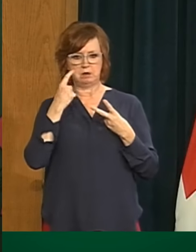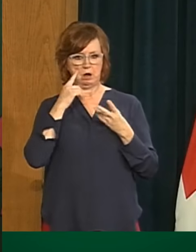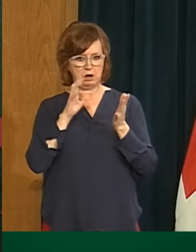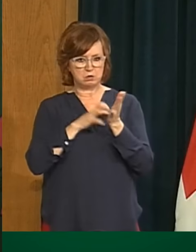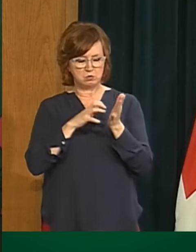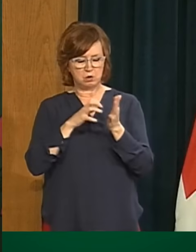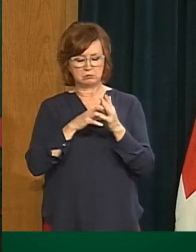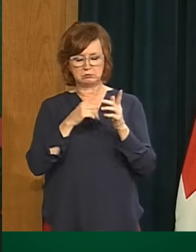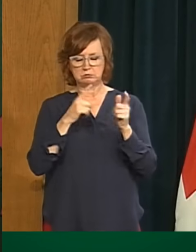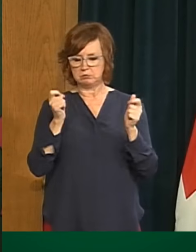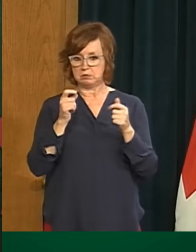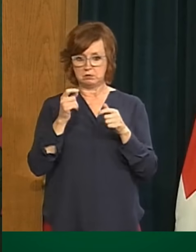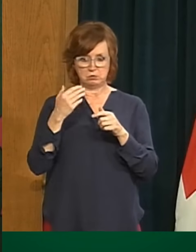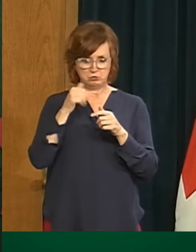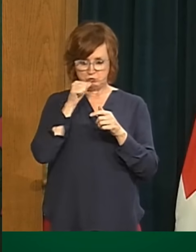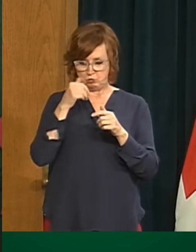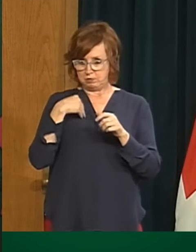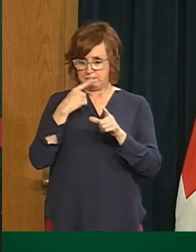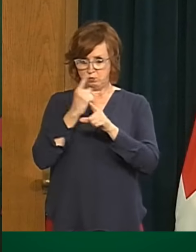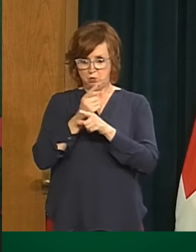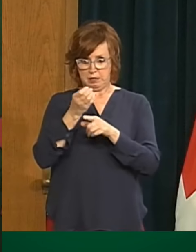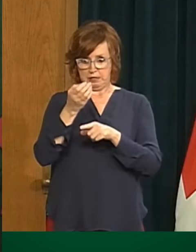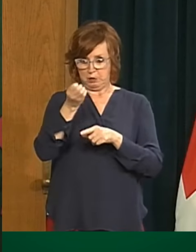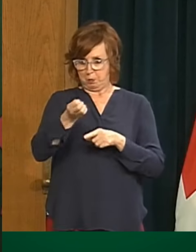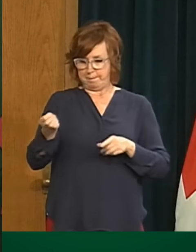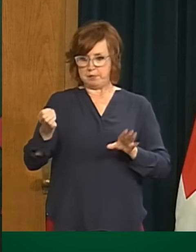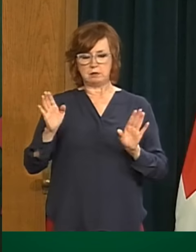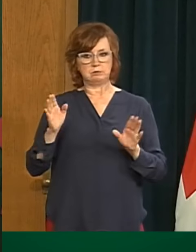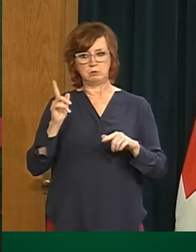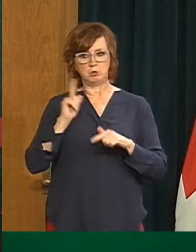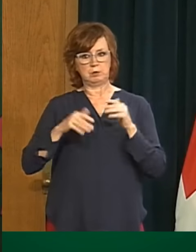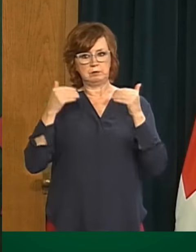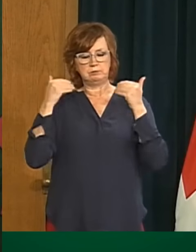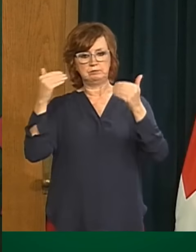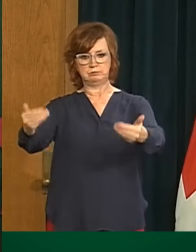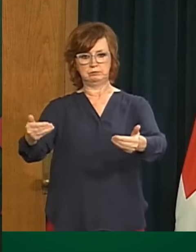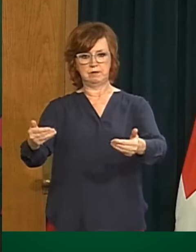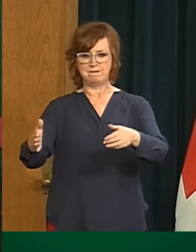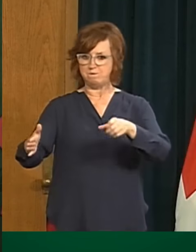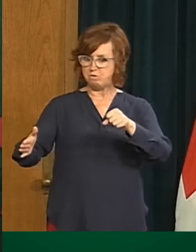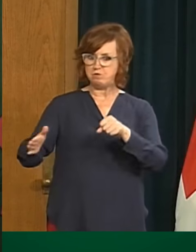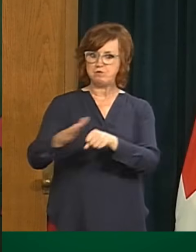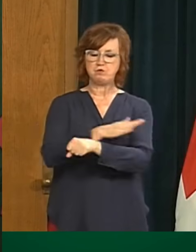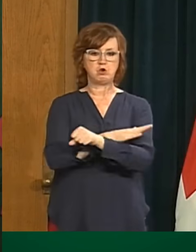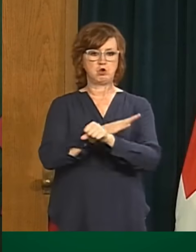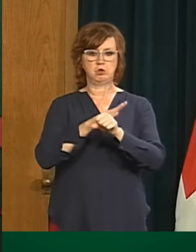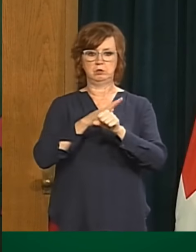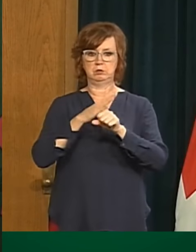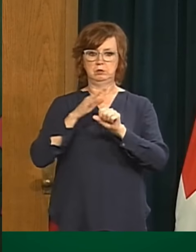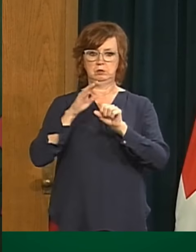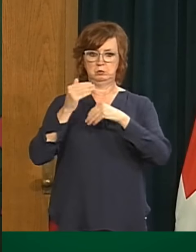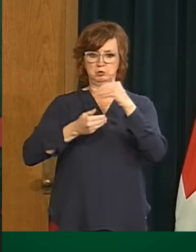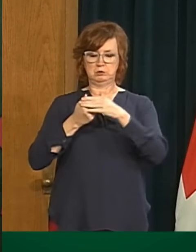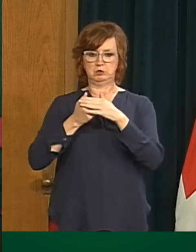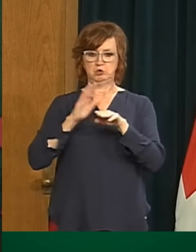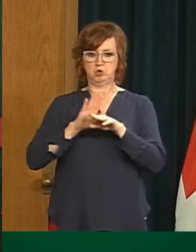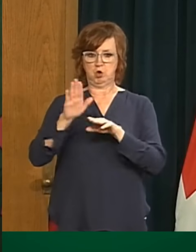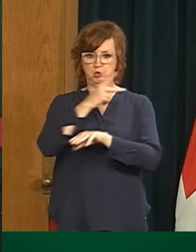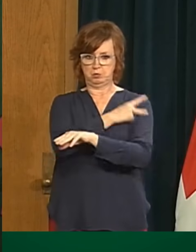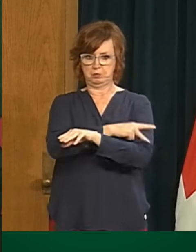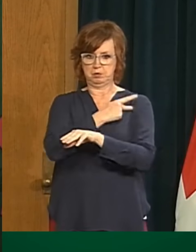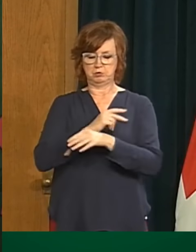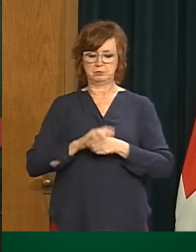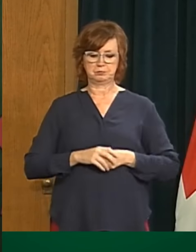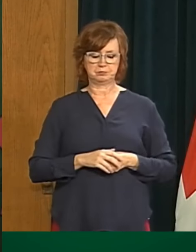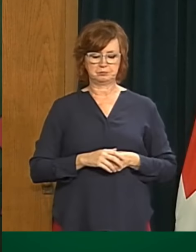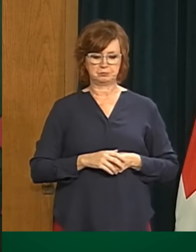that if they didn't have the appropriate PPE, they might not be able to do all procedures. We believe, well, first of all, as I said